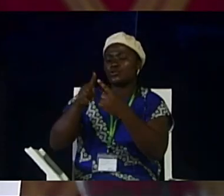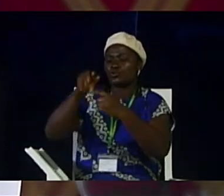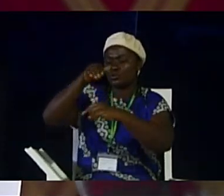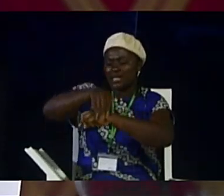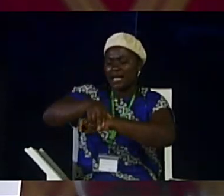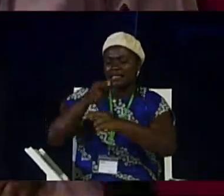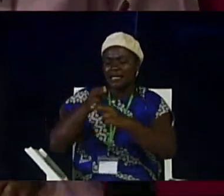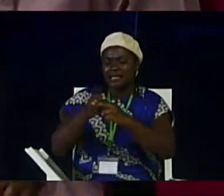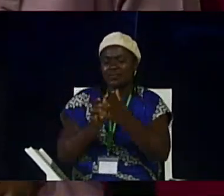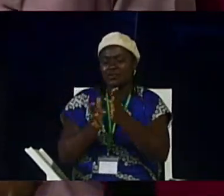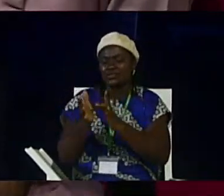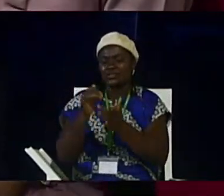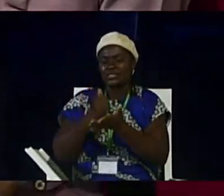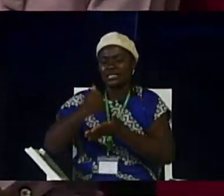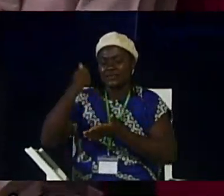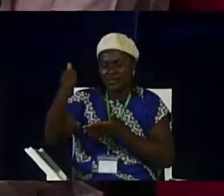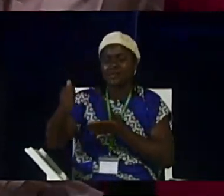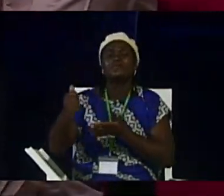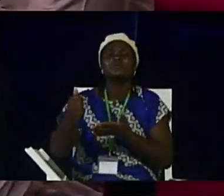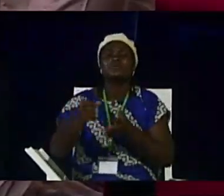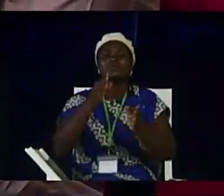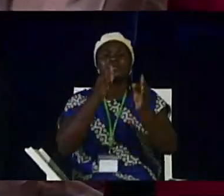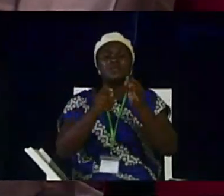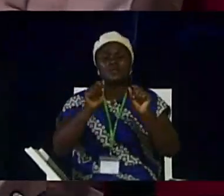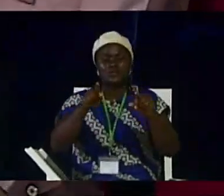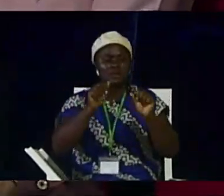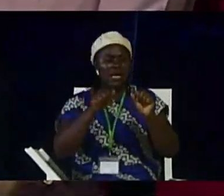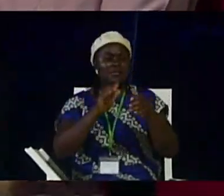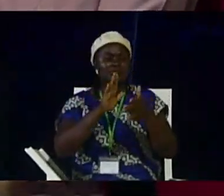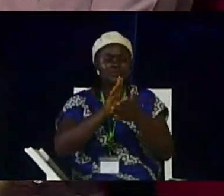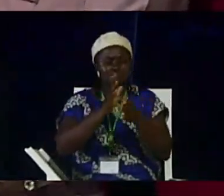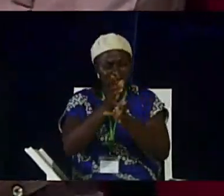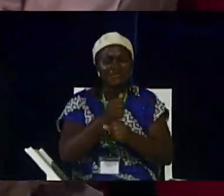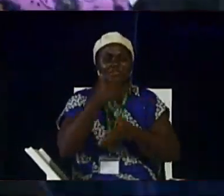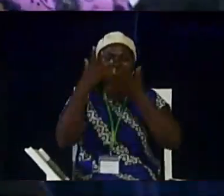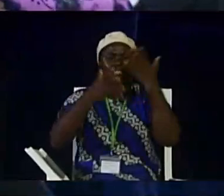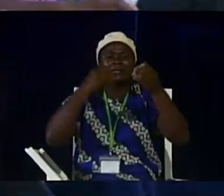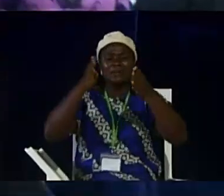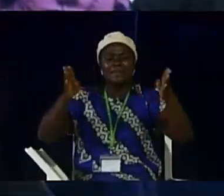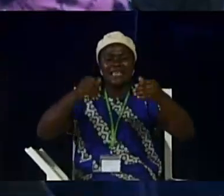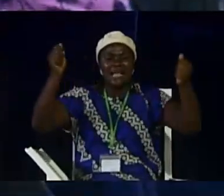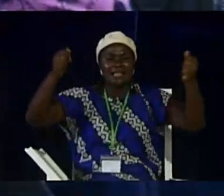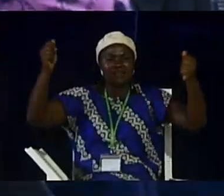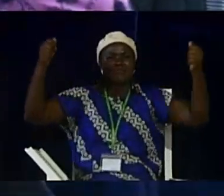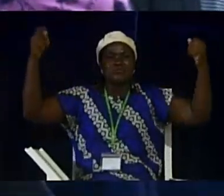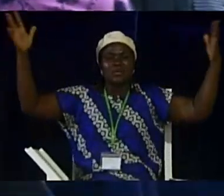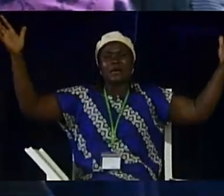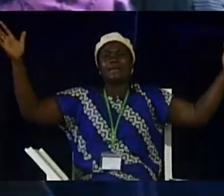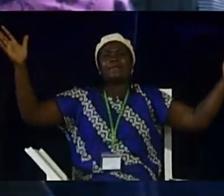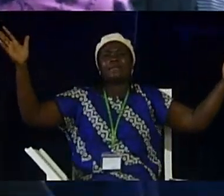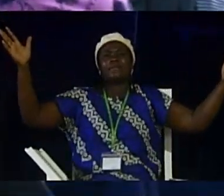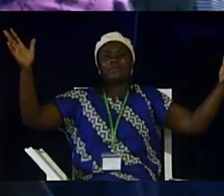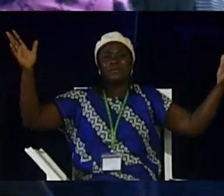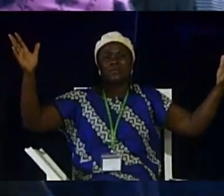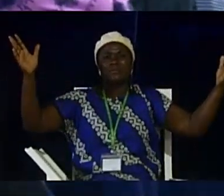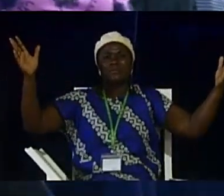tonight. If you can receive it, shout a big hallelujah.